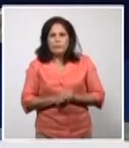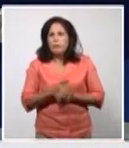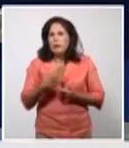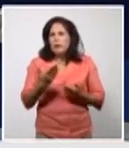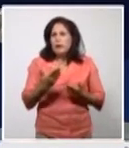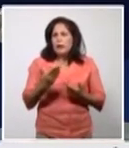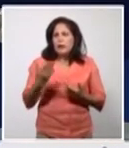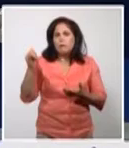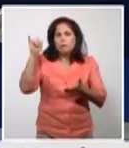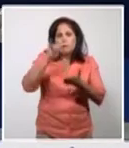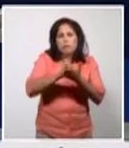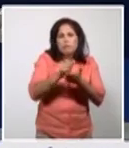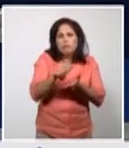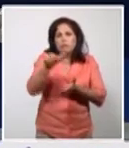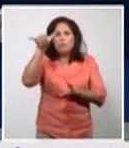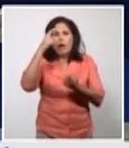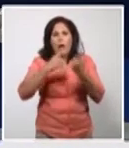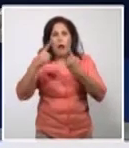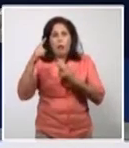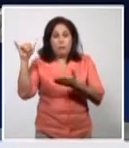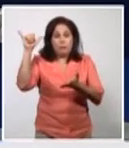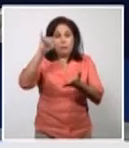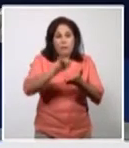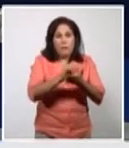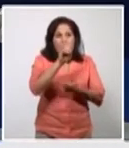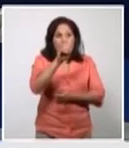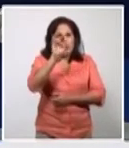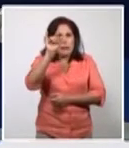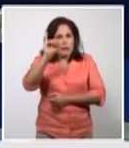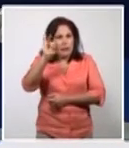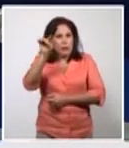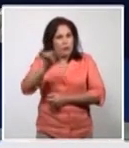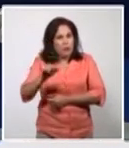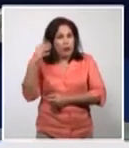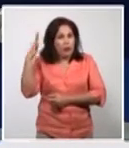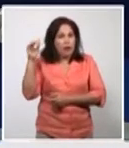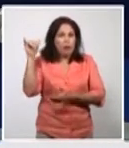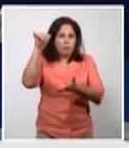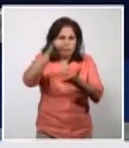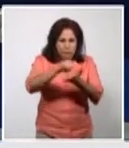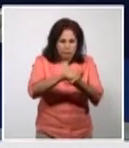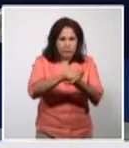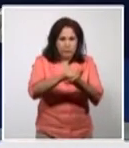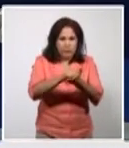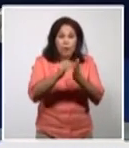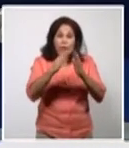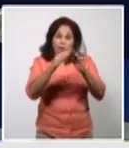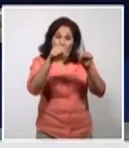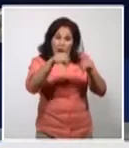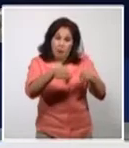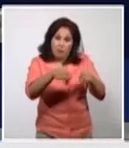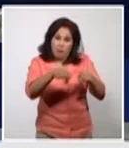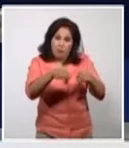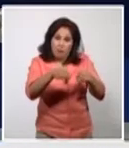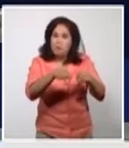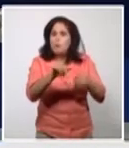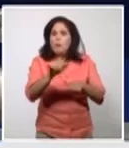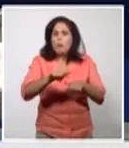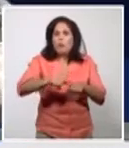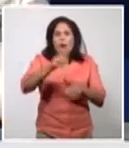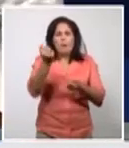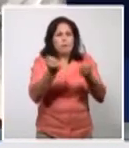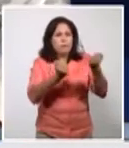travelers entered the country. They are residents of the country. They are air crew